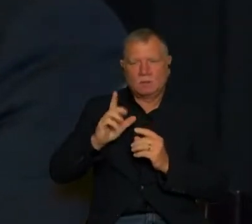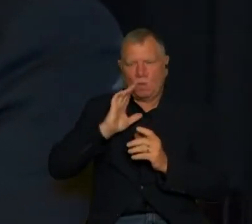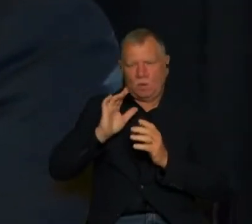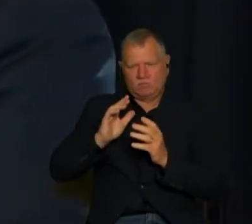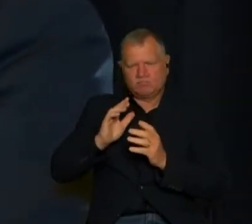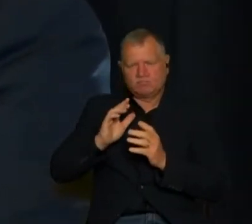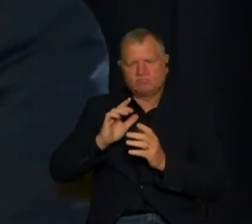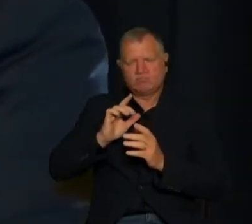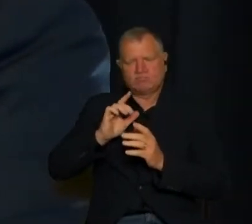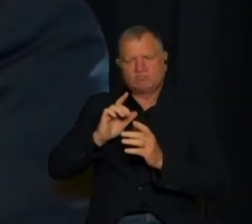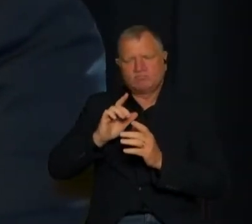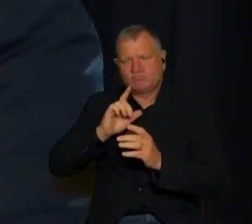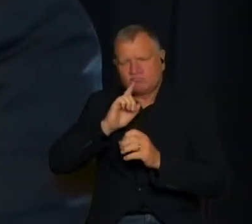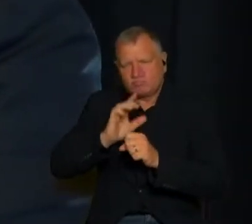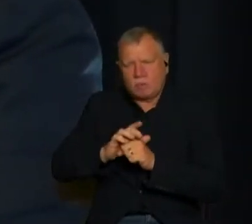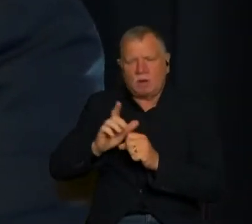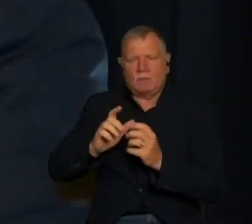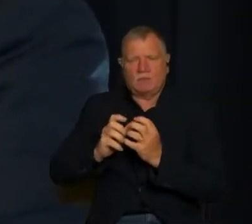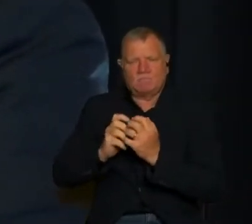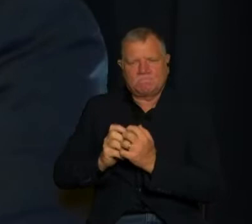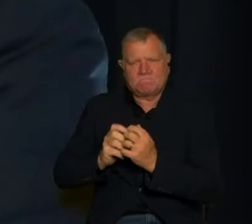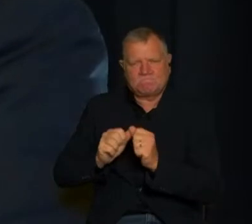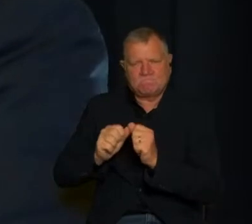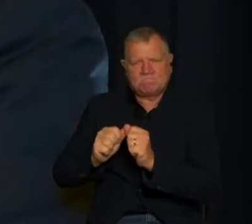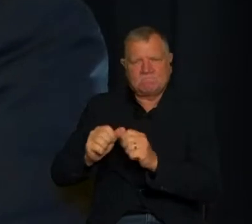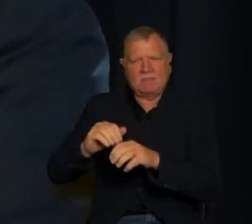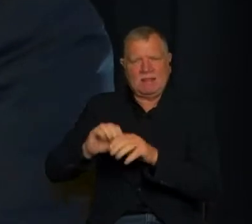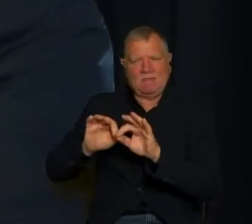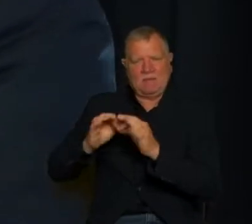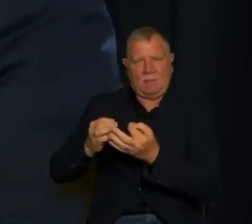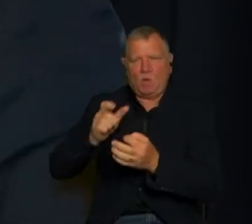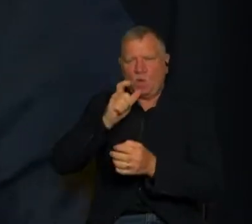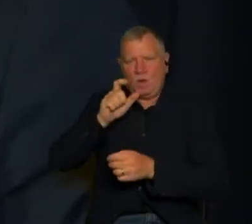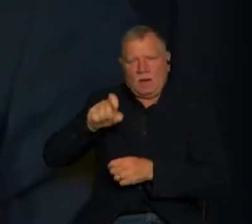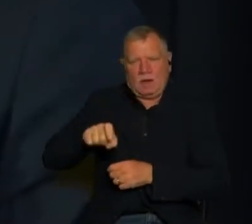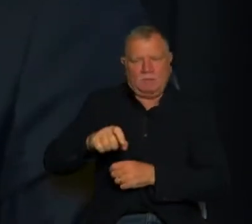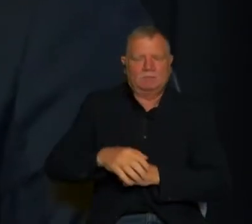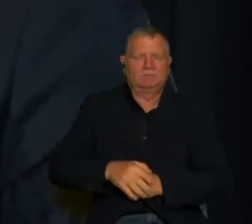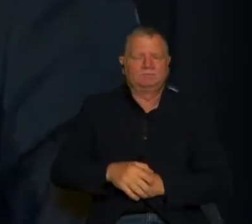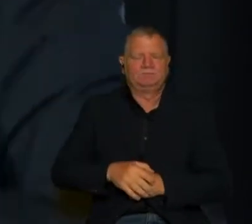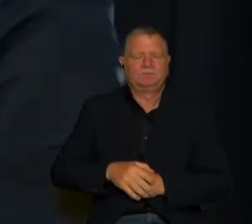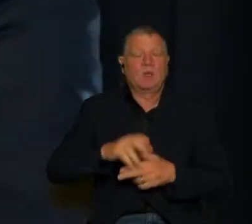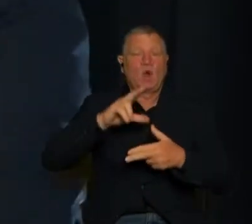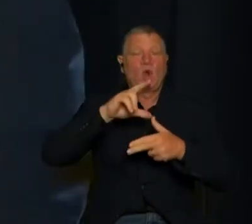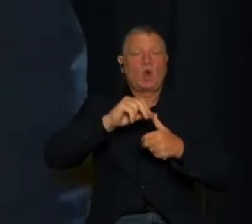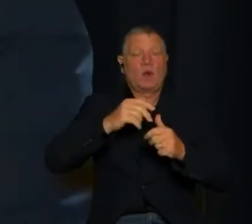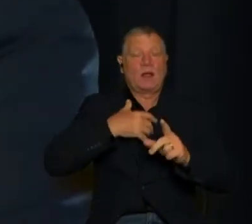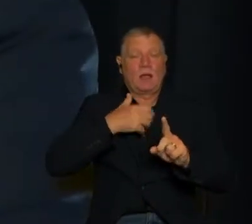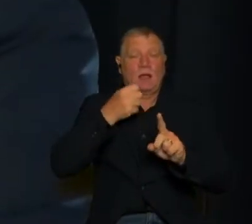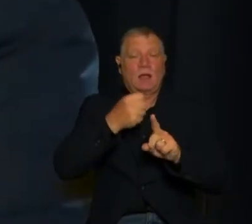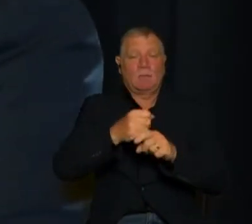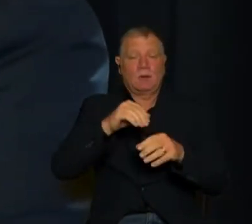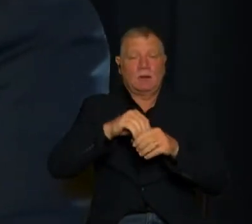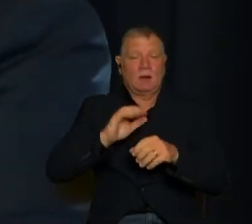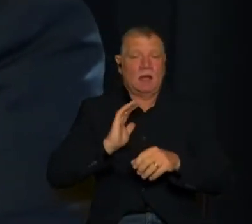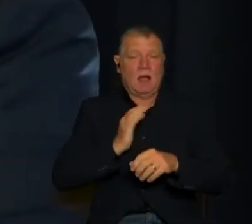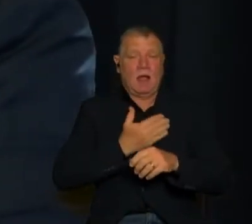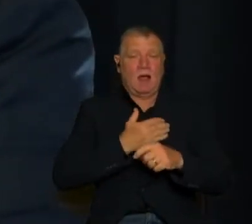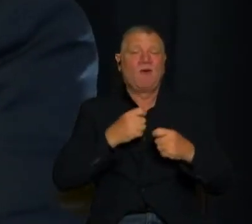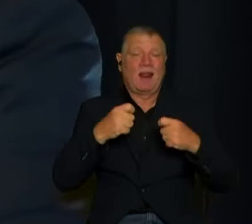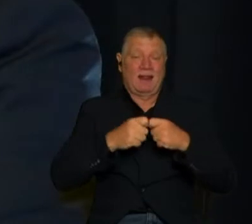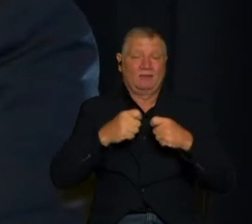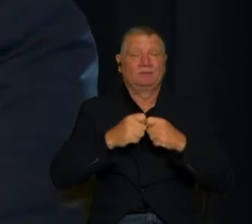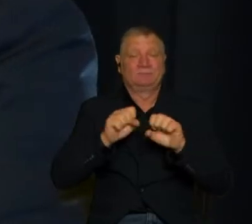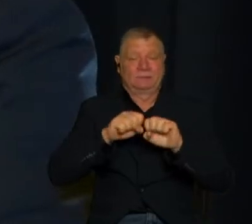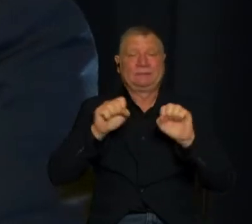resiliency to these families in need. The hurricane had its biggest impact on our electric